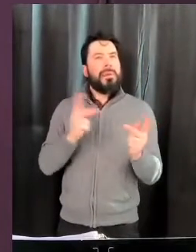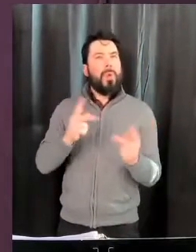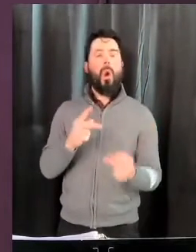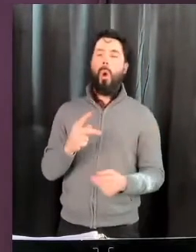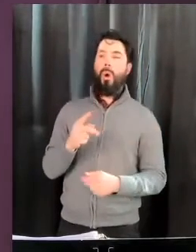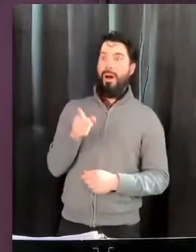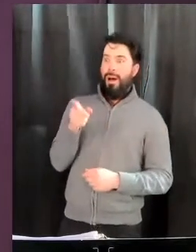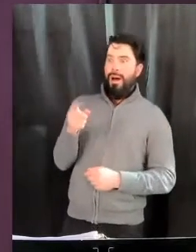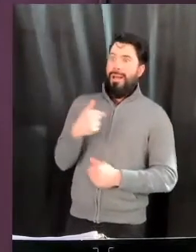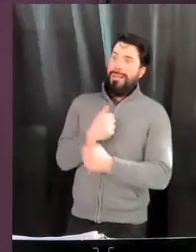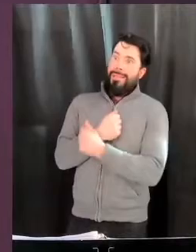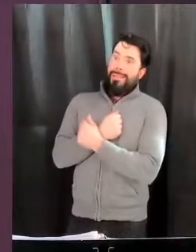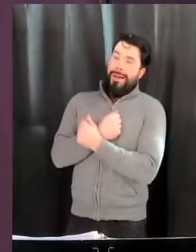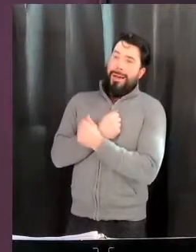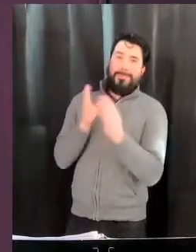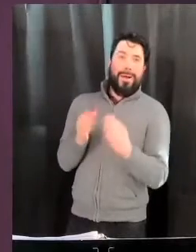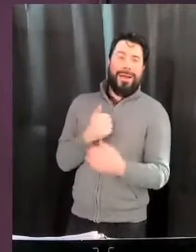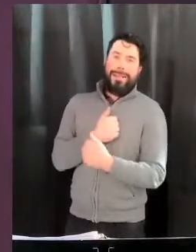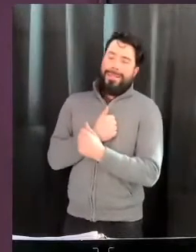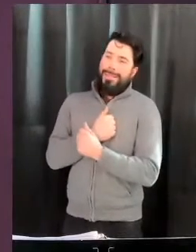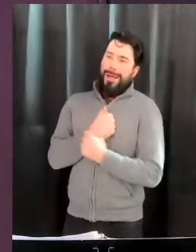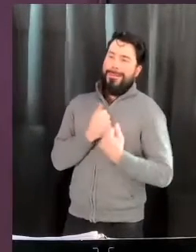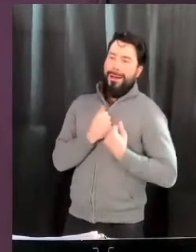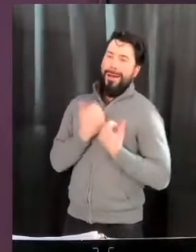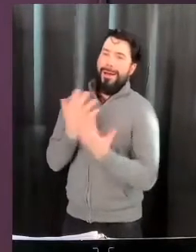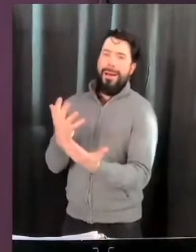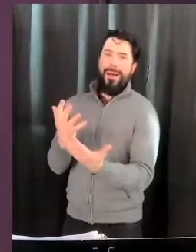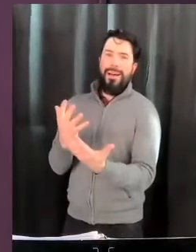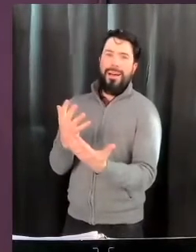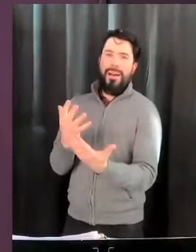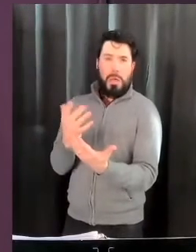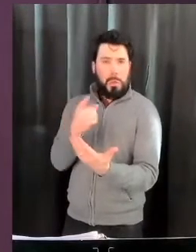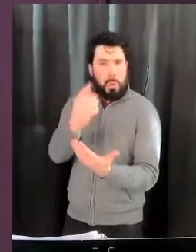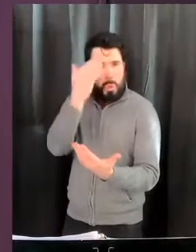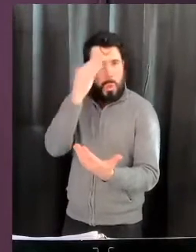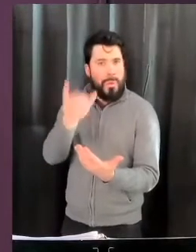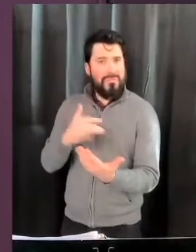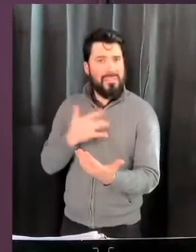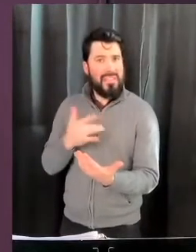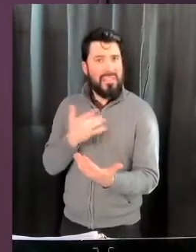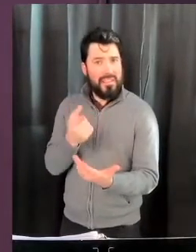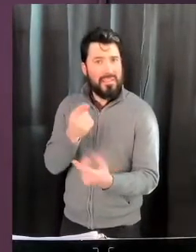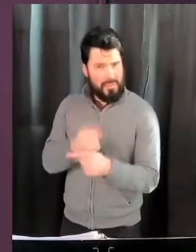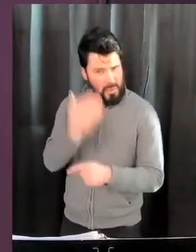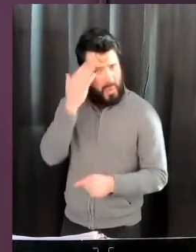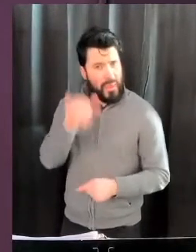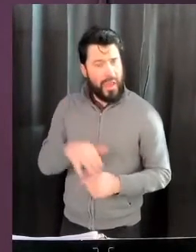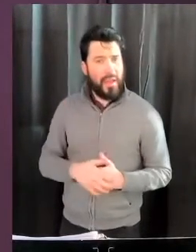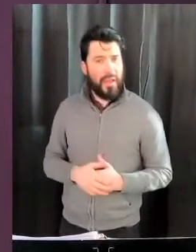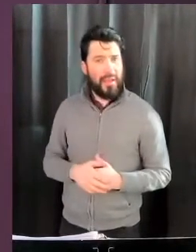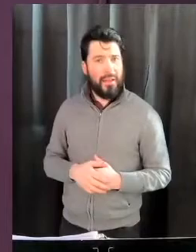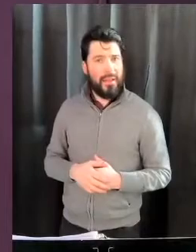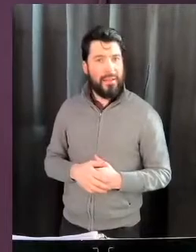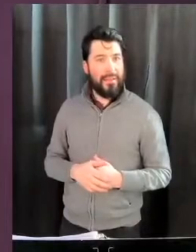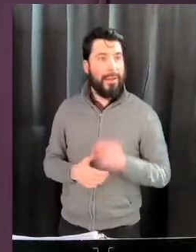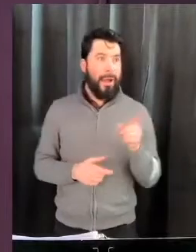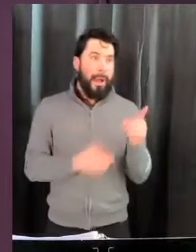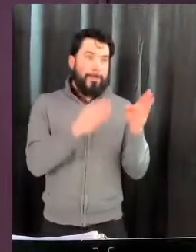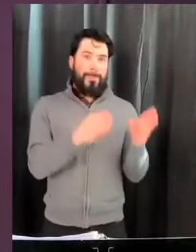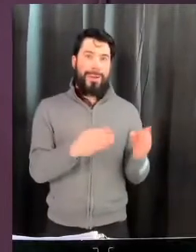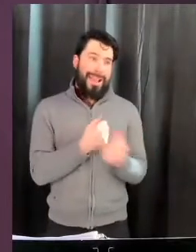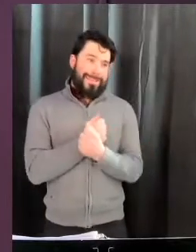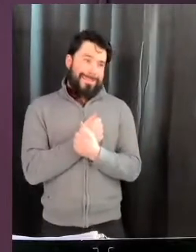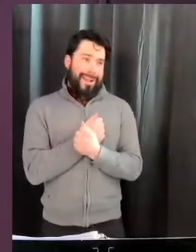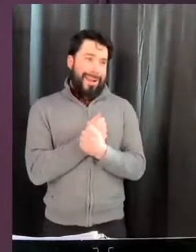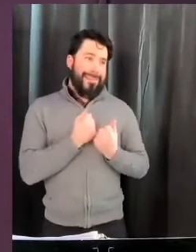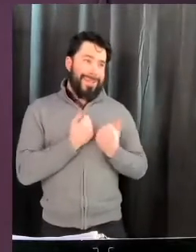And a lot of us know what it feels like to love somebody and not be loved